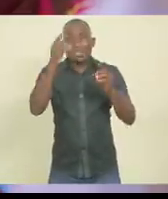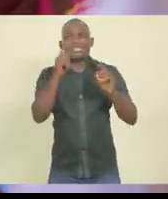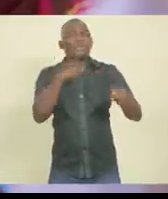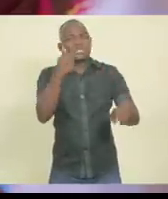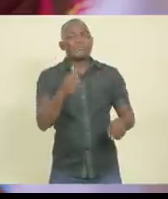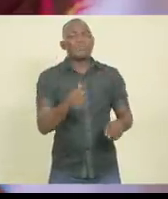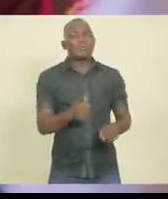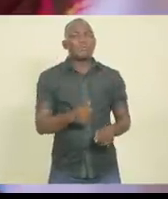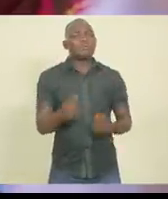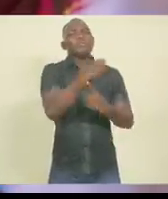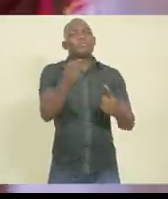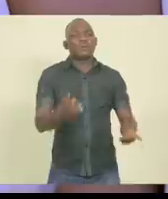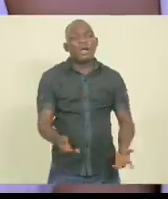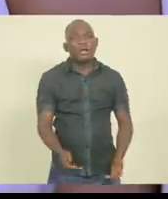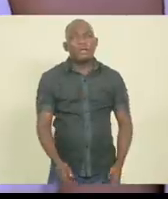yourself to an absentee mom.